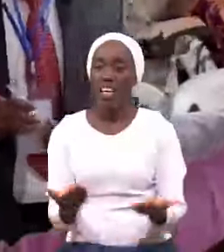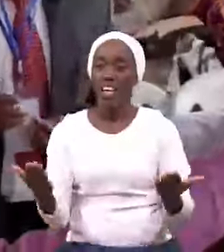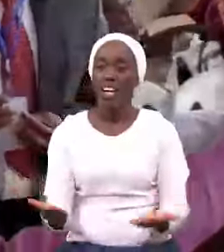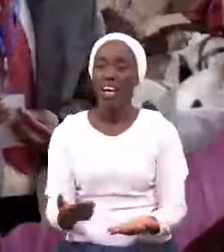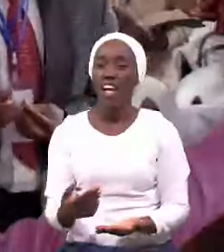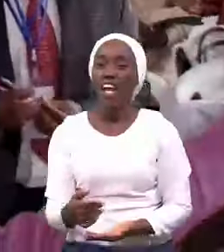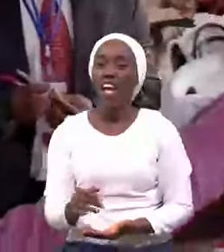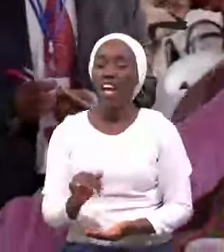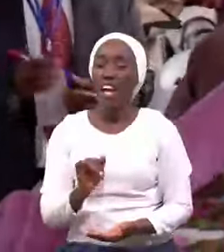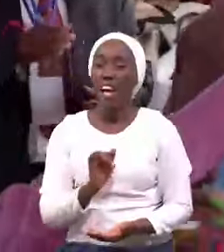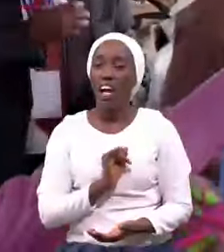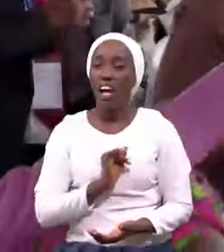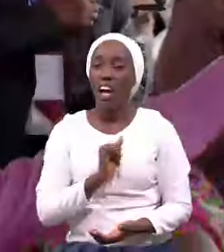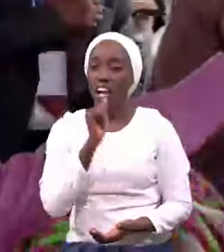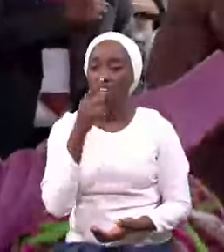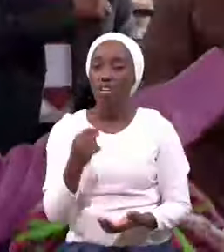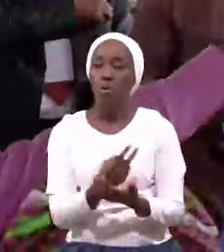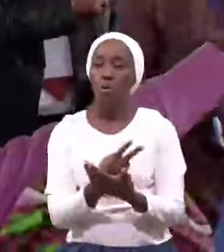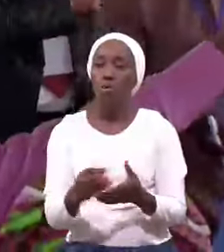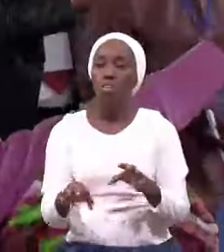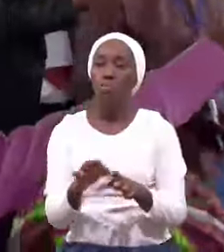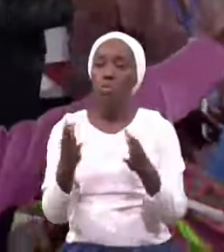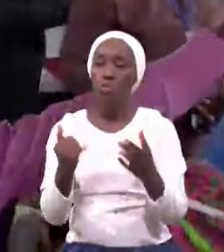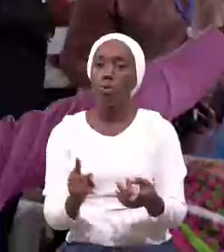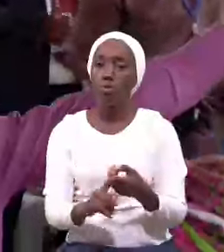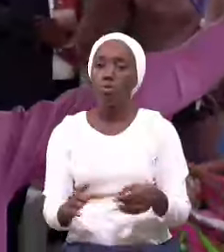Holy Spirit wants to take over your life.